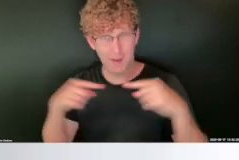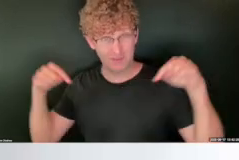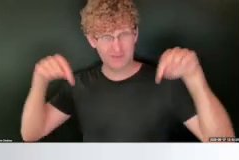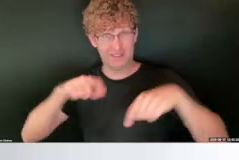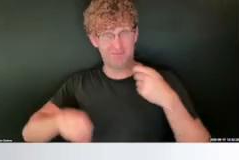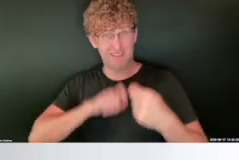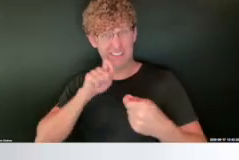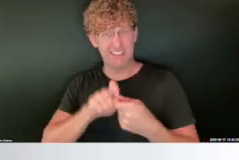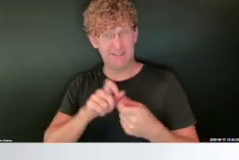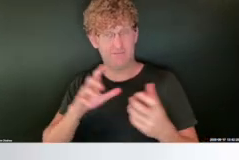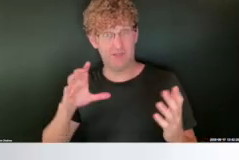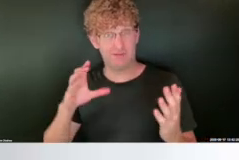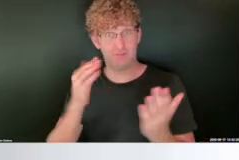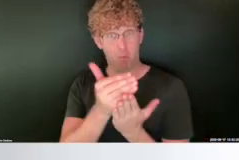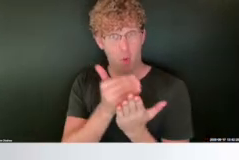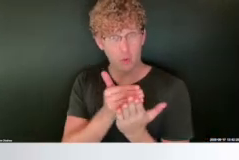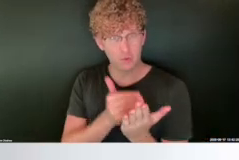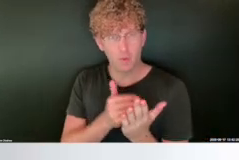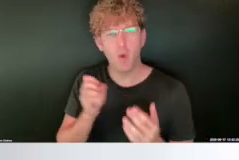not overall?